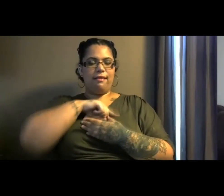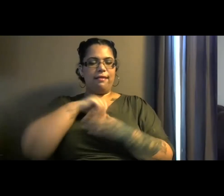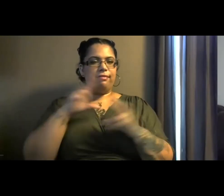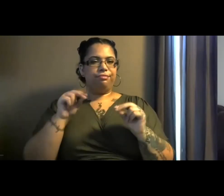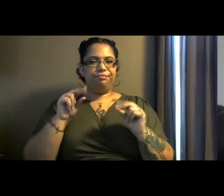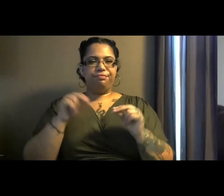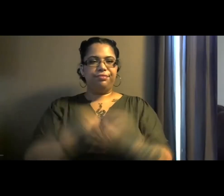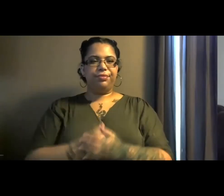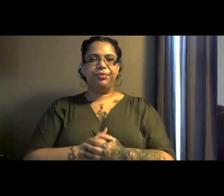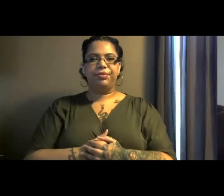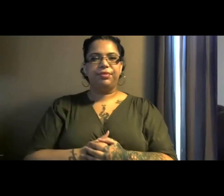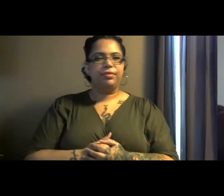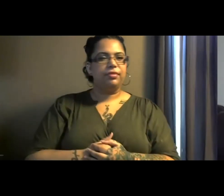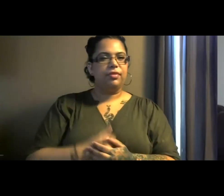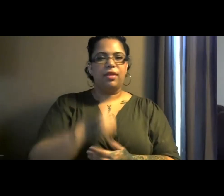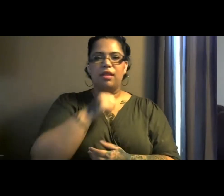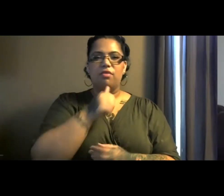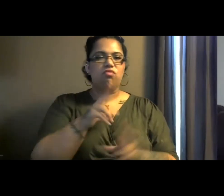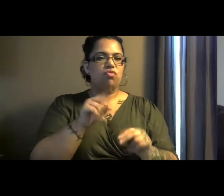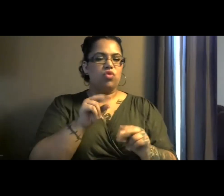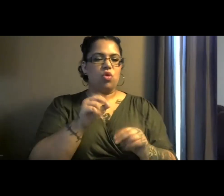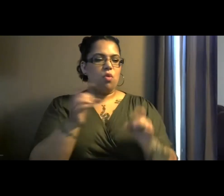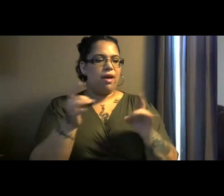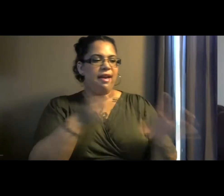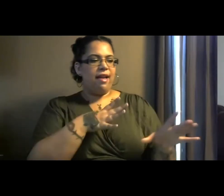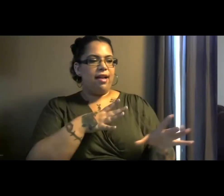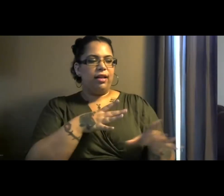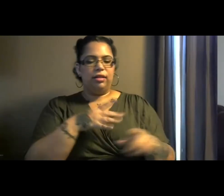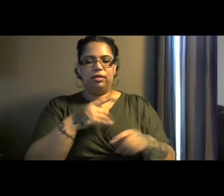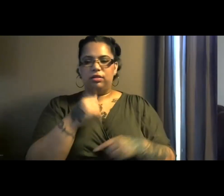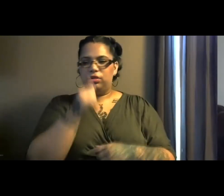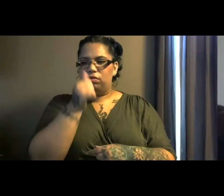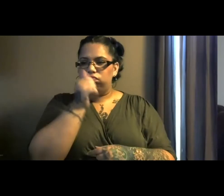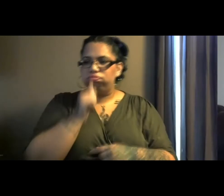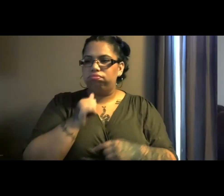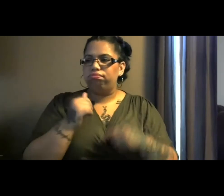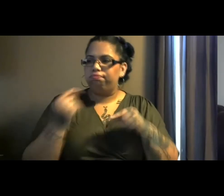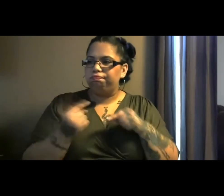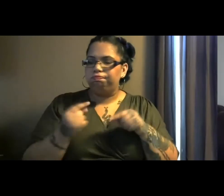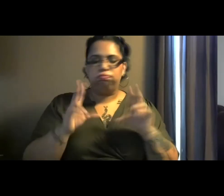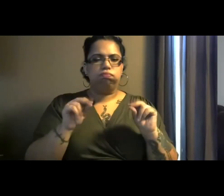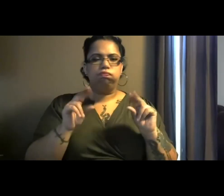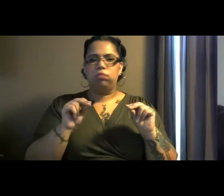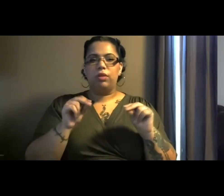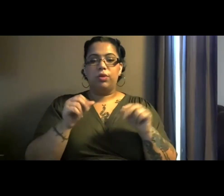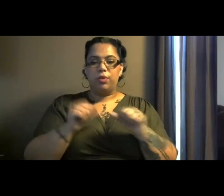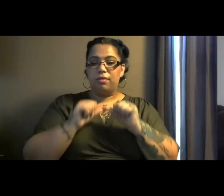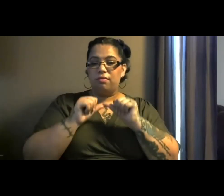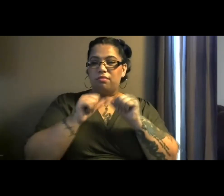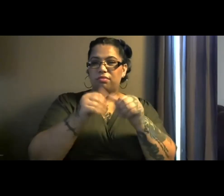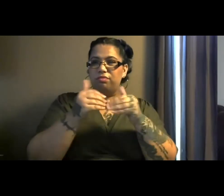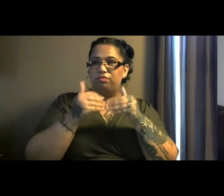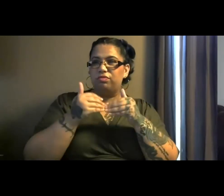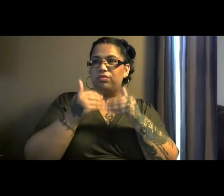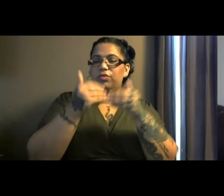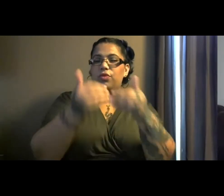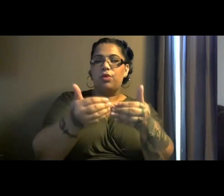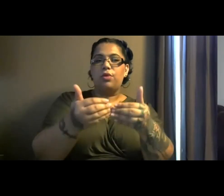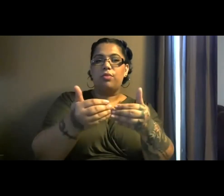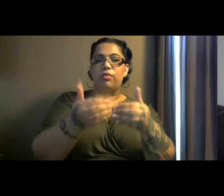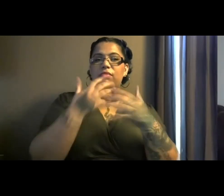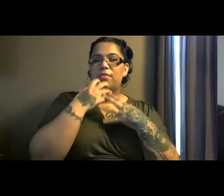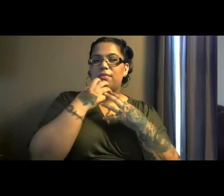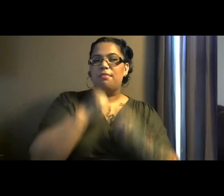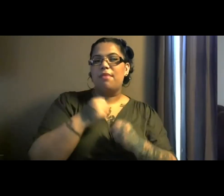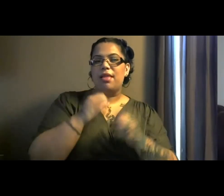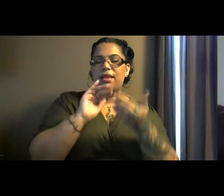No bitterness, no hate, no strife. We move forward as a beloved community, spreading only love and light.